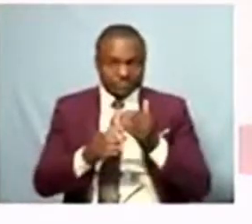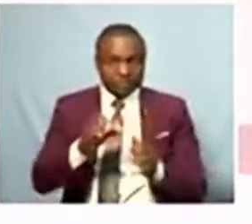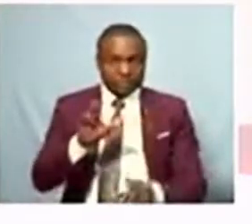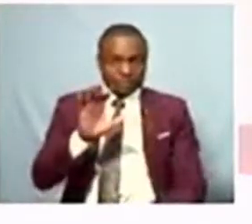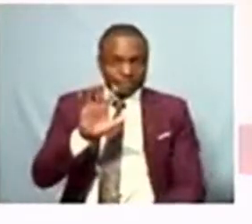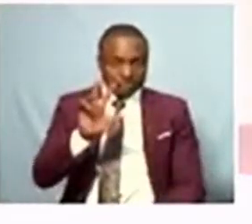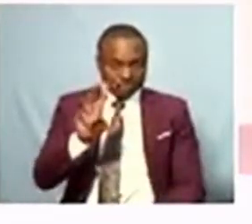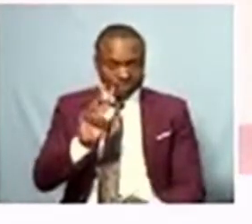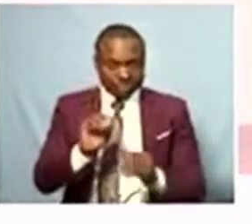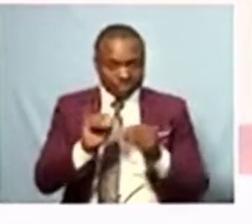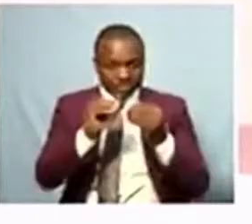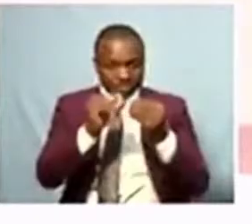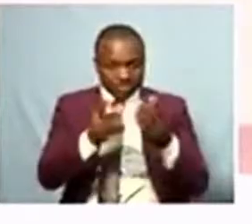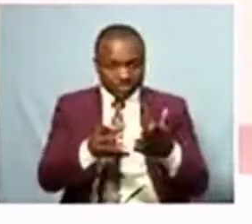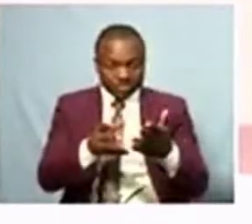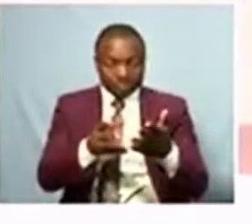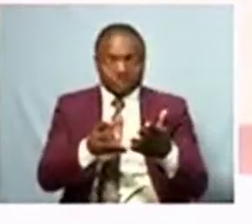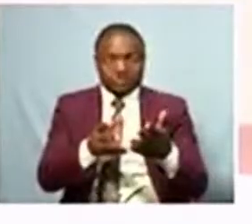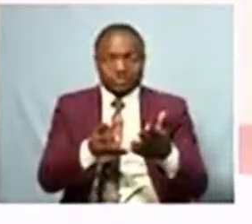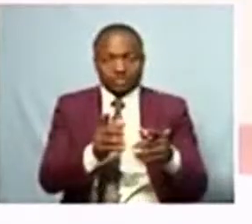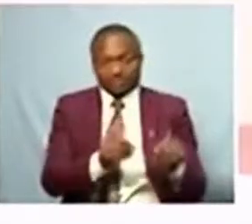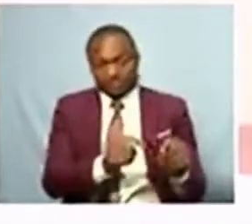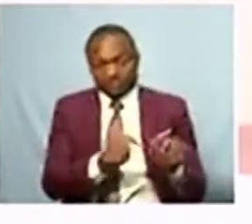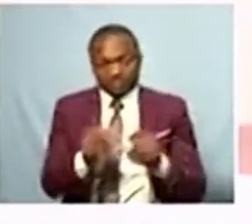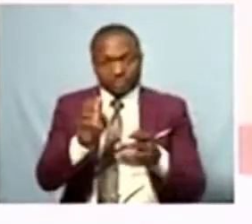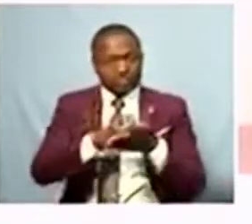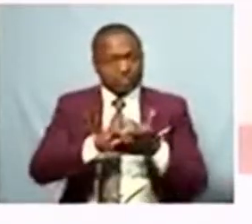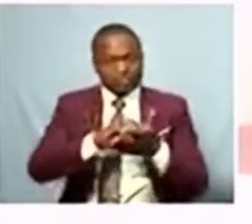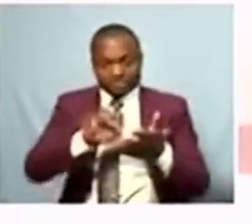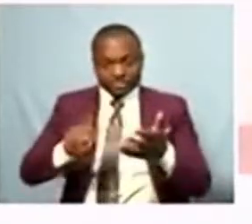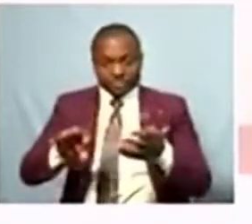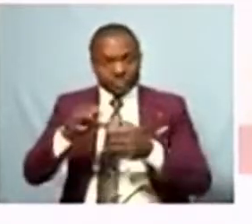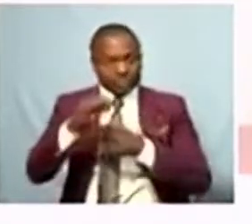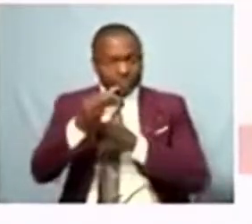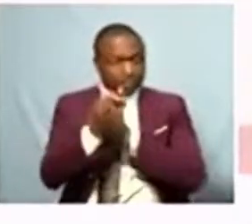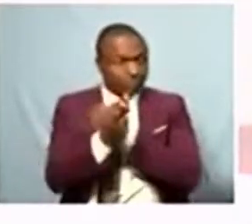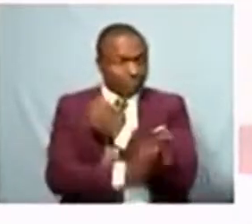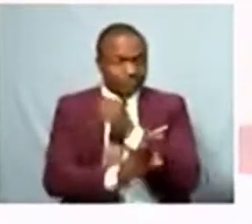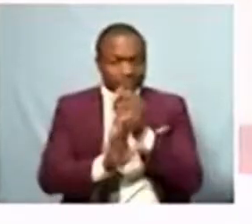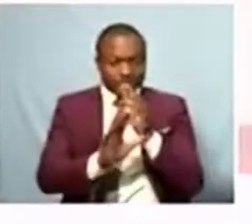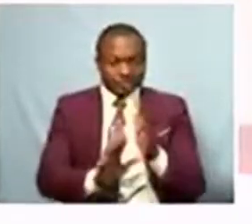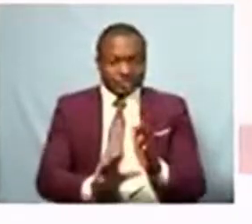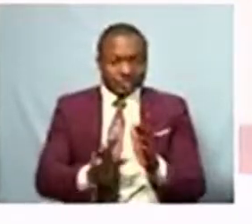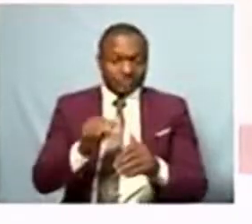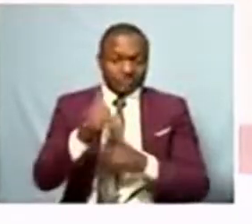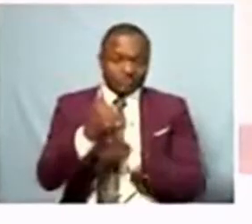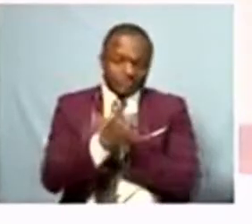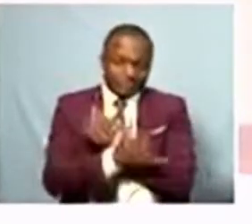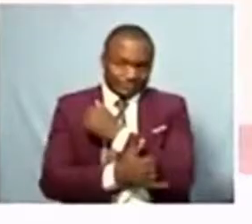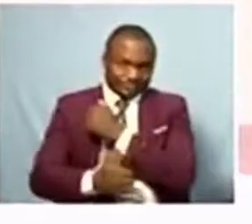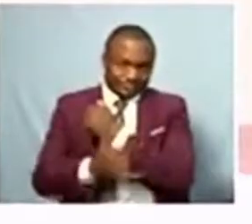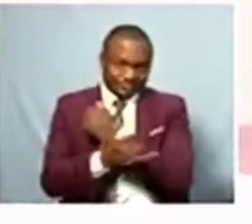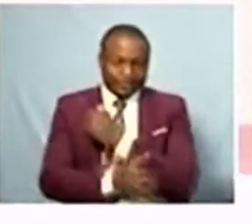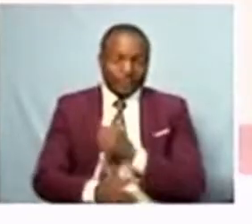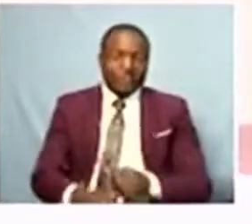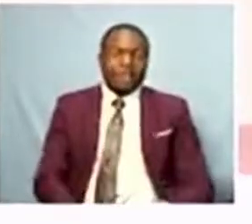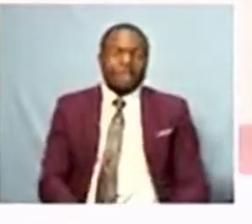which provides for the deportation and removal of a foreigner from the Republic.